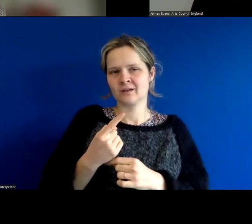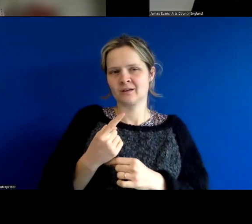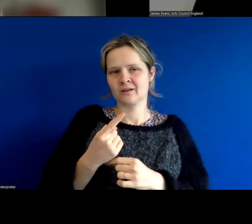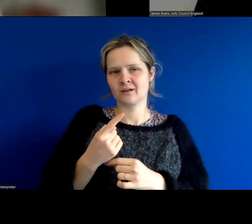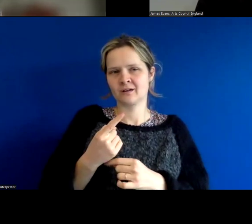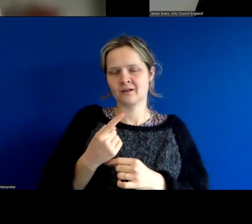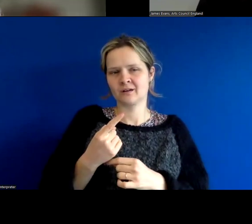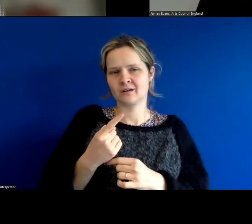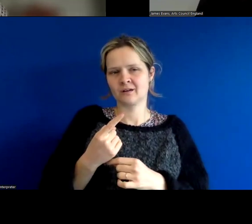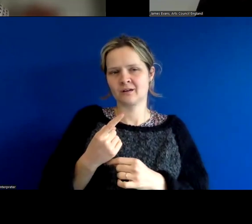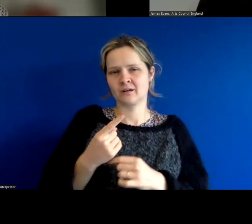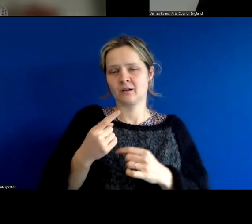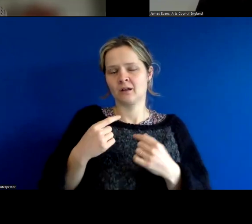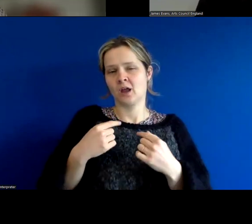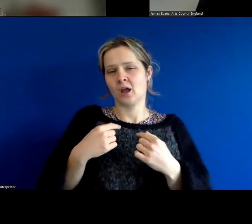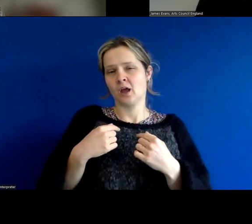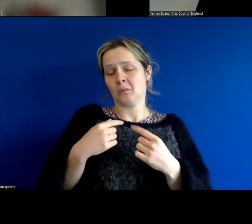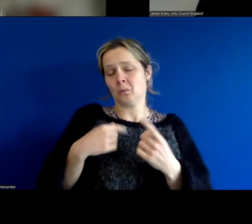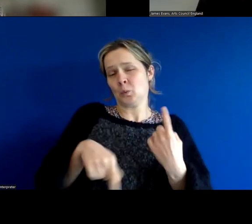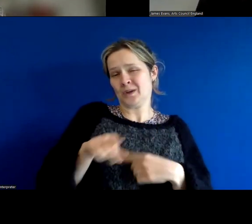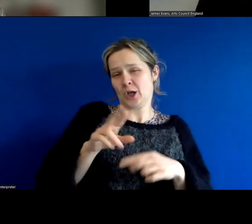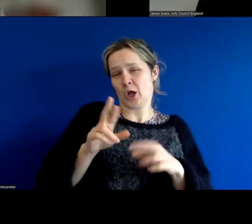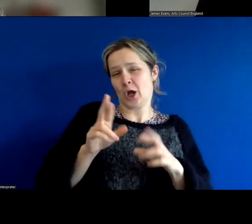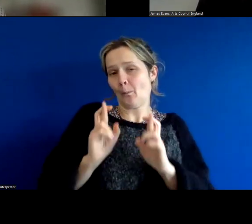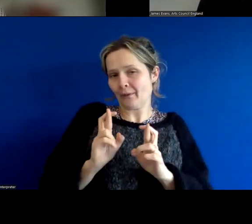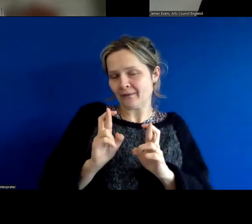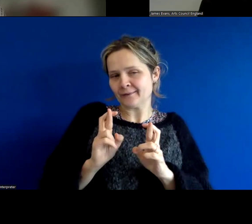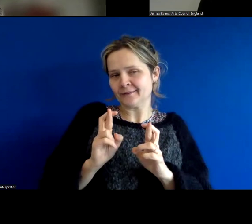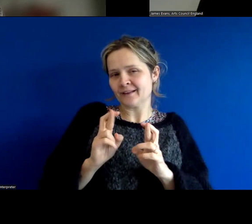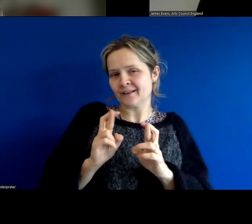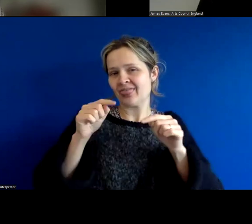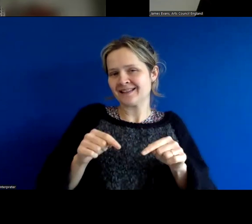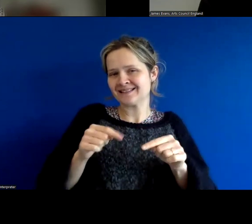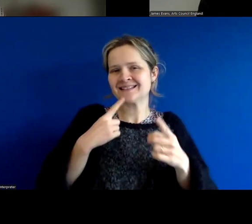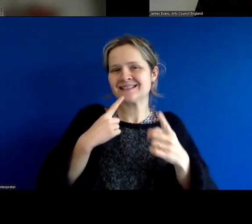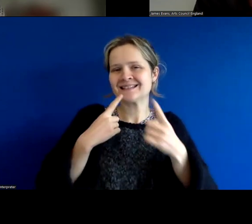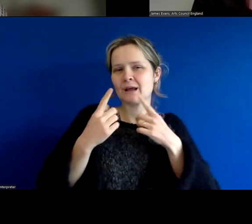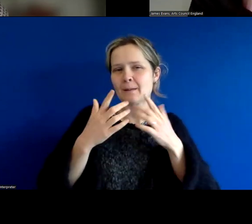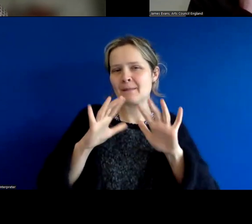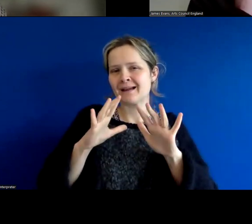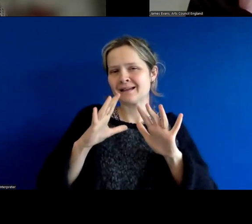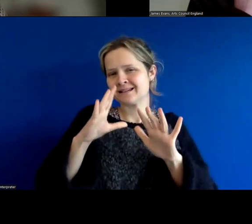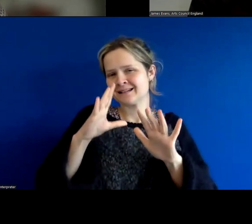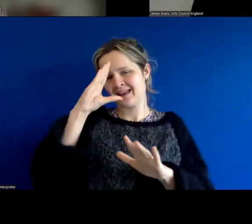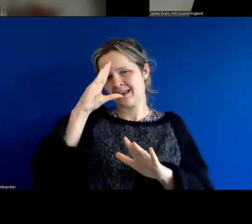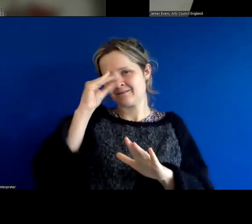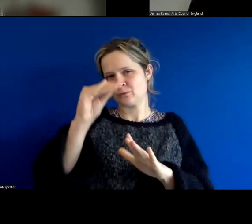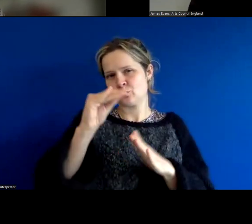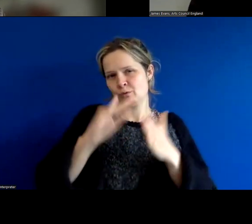what I would hope, or what we would hope, is that this type of data might inform, as well as cultural strategy, it might